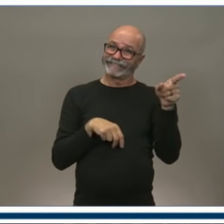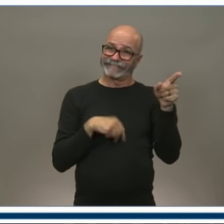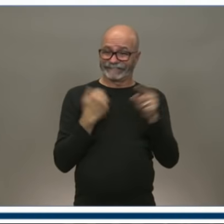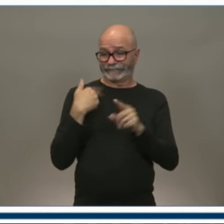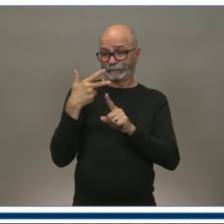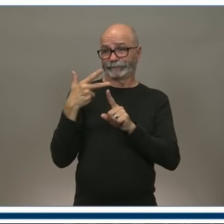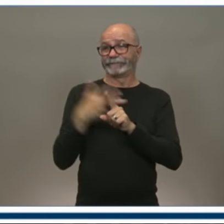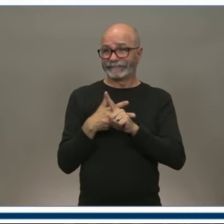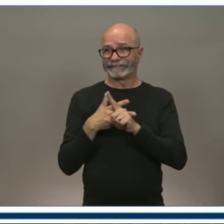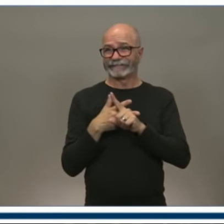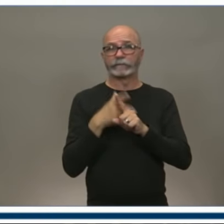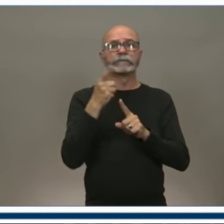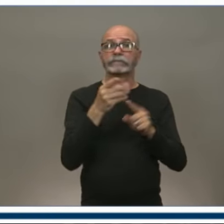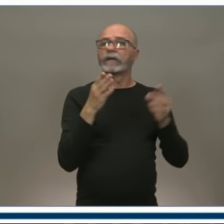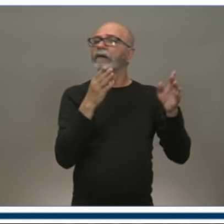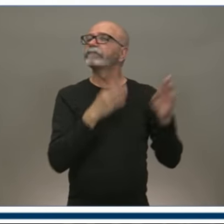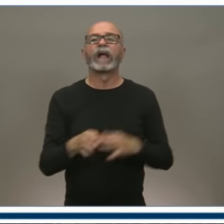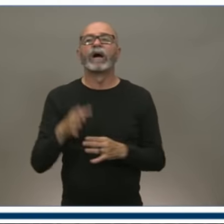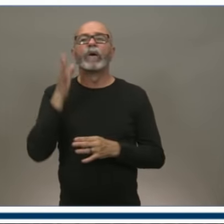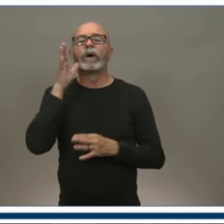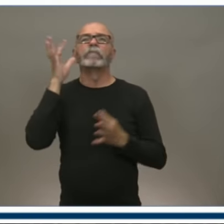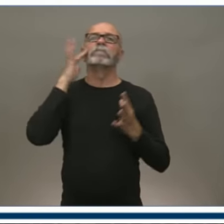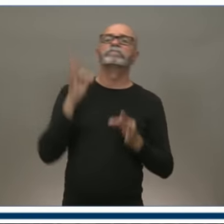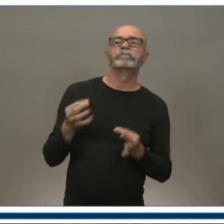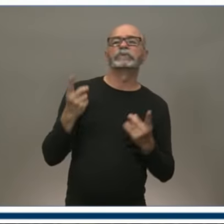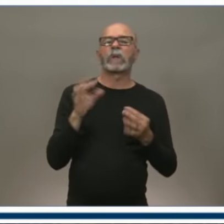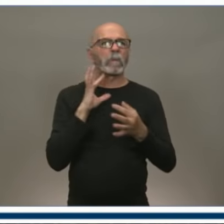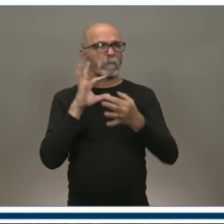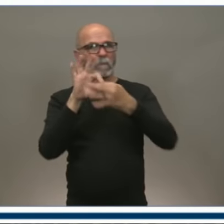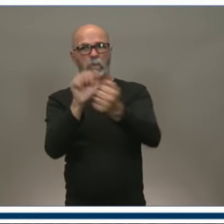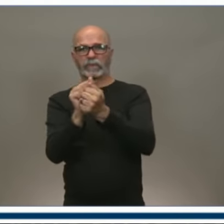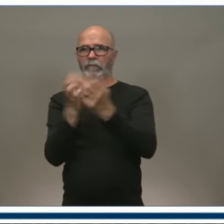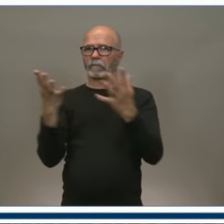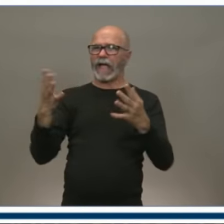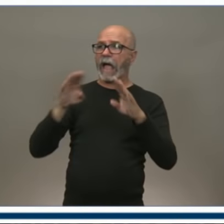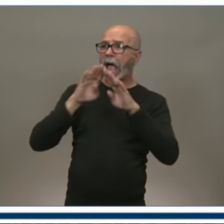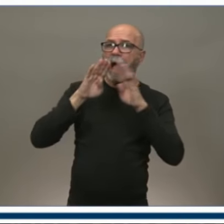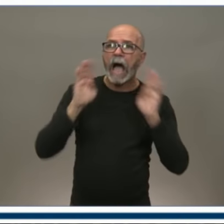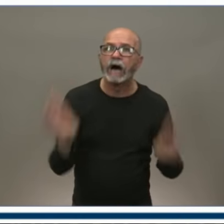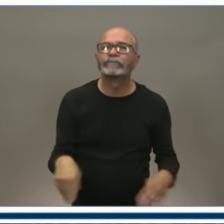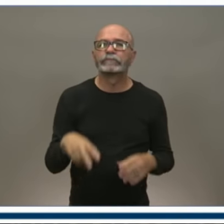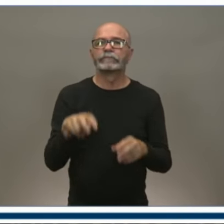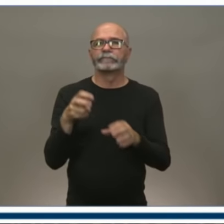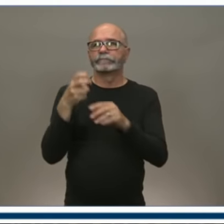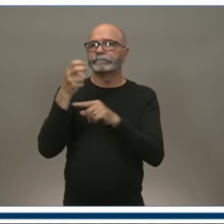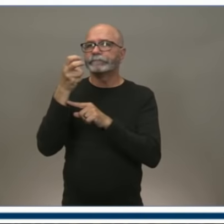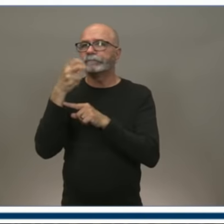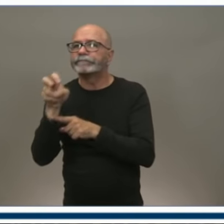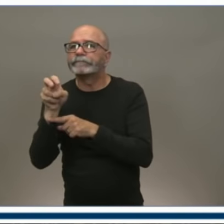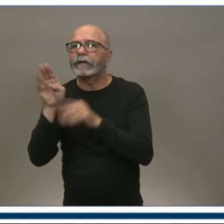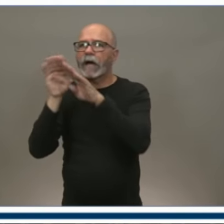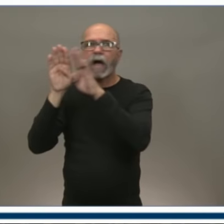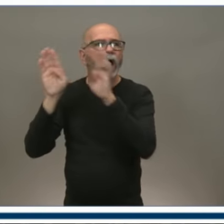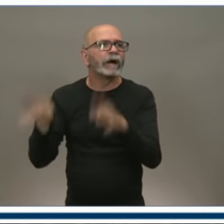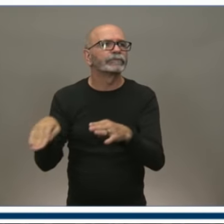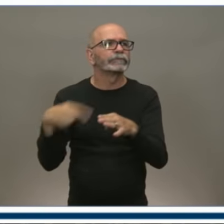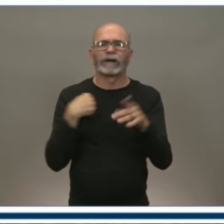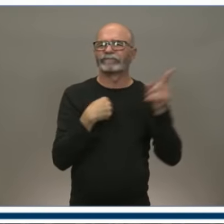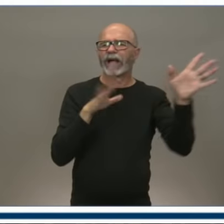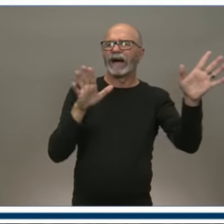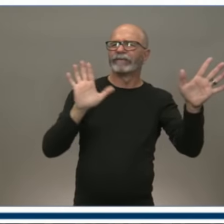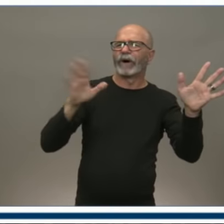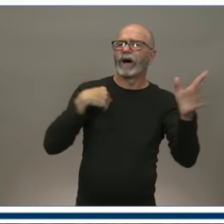Well, we were following, we weren't sure what was going to happen with COVID or necessarily whether we had to go to the House for a policy position that needed to be, we would